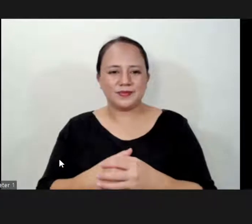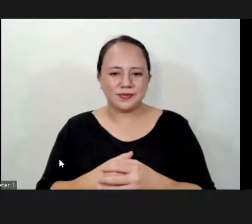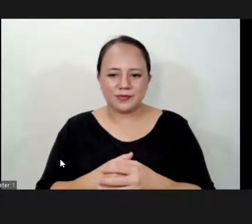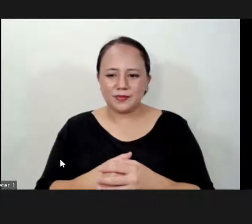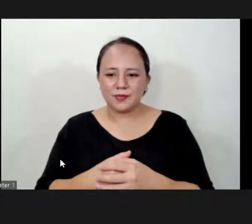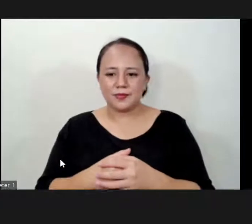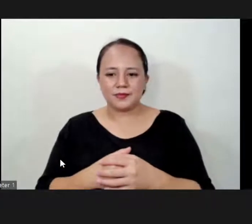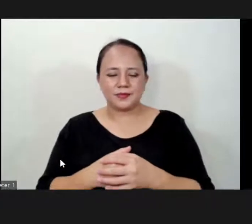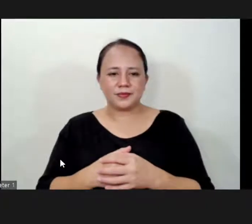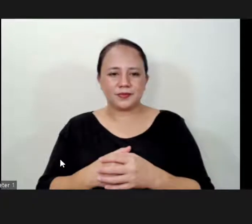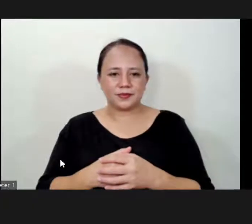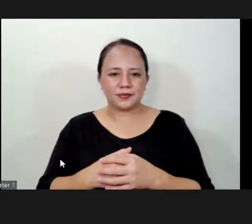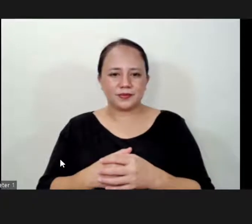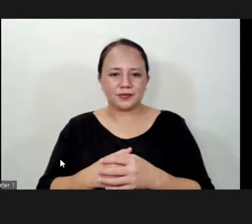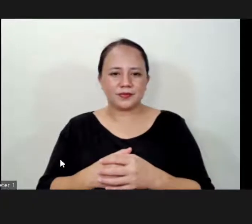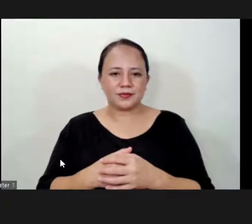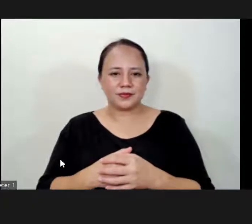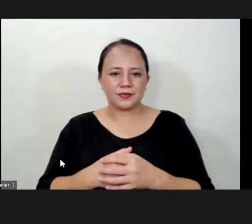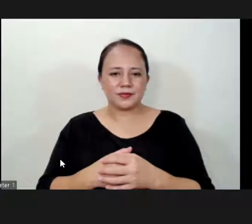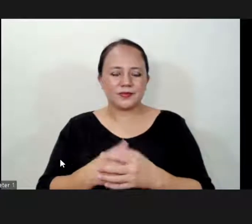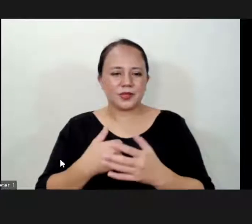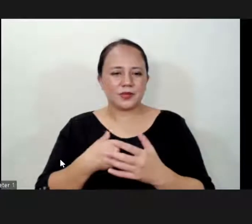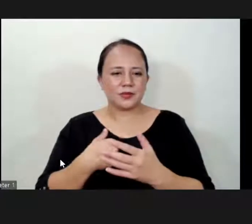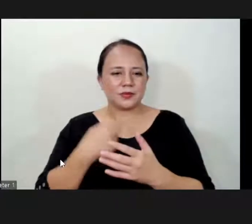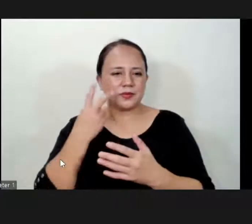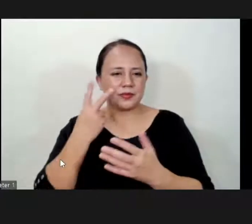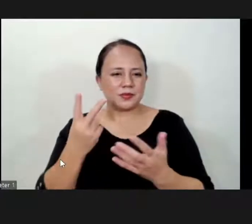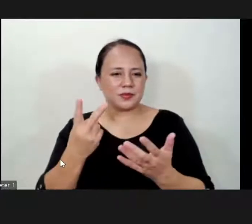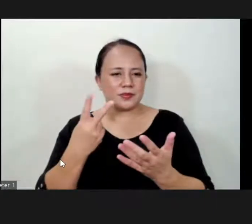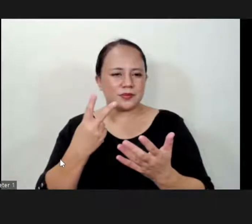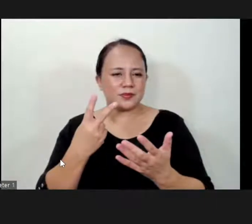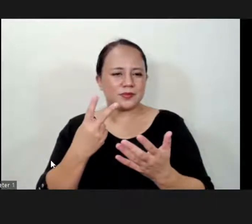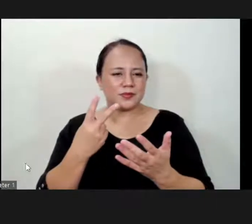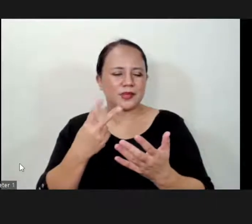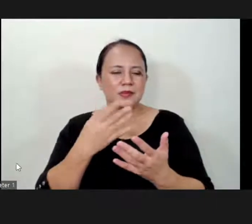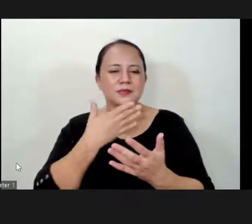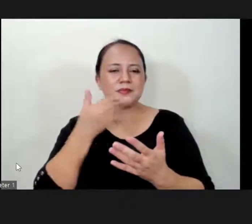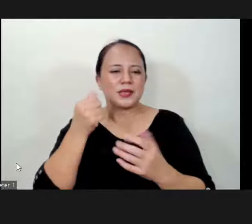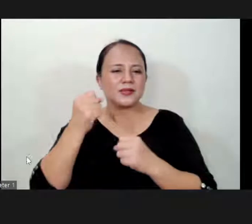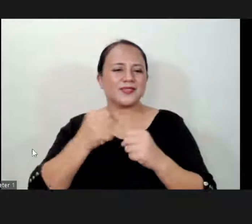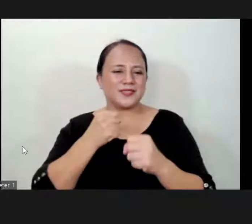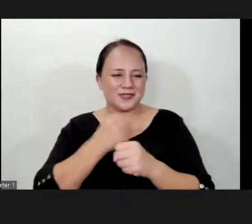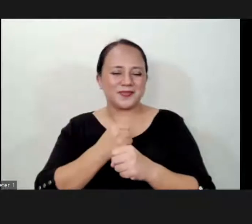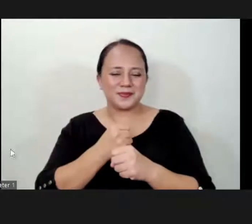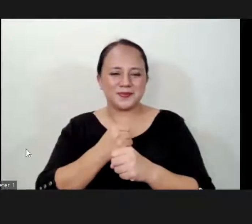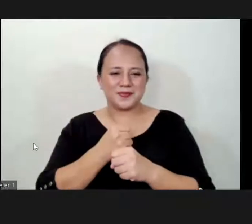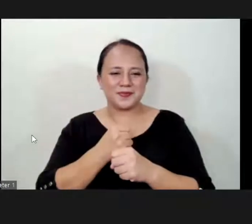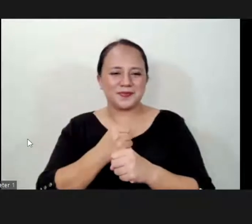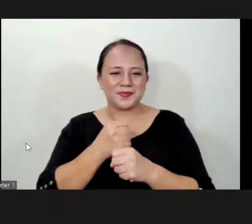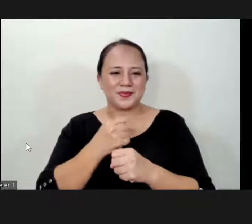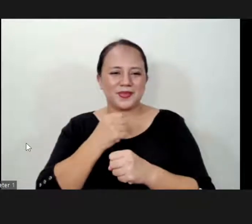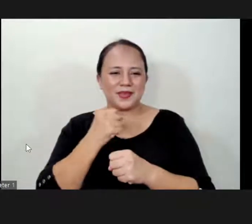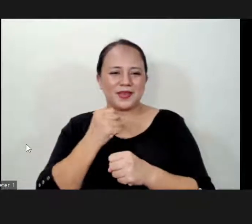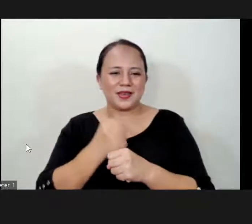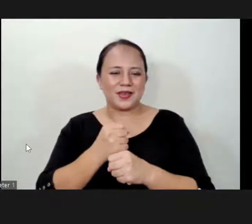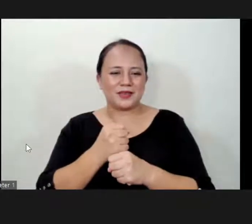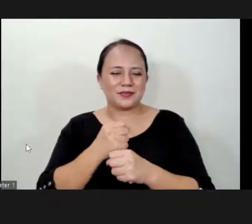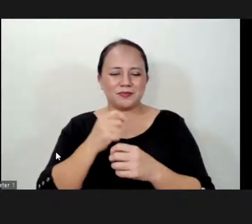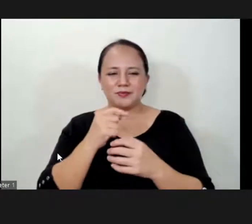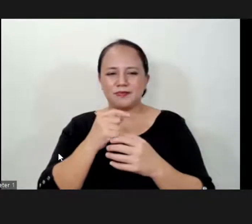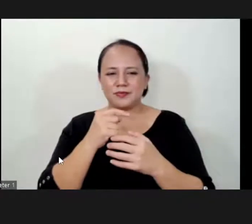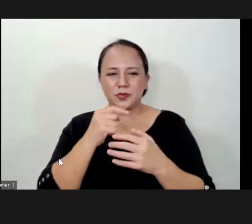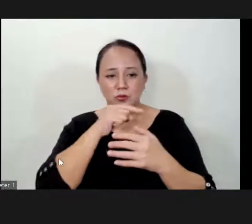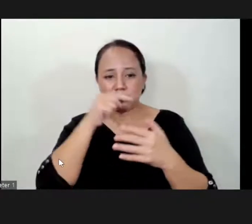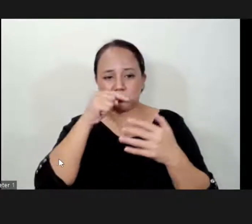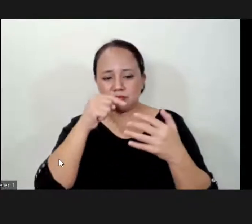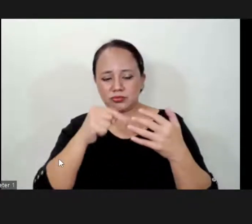And we look forward also to better years. And all of this, we